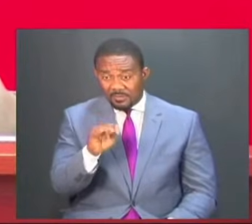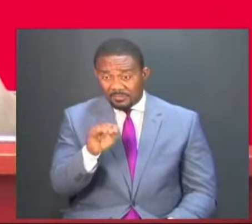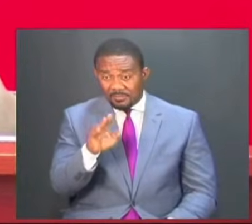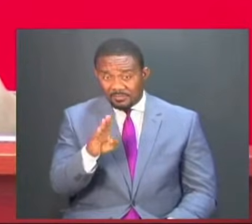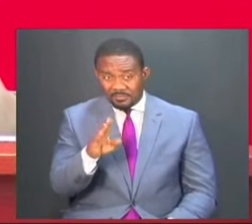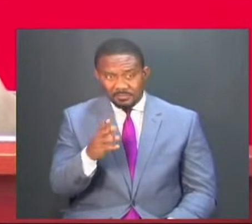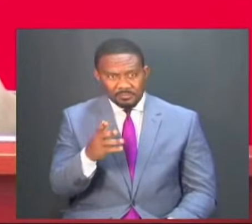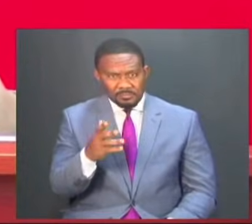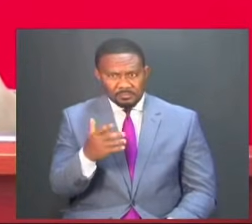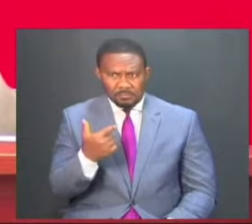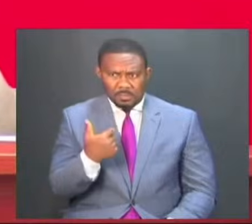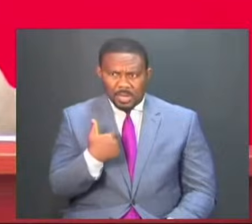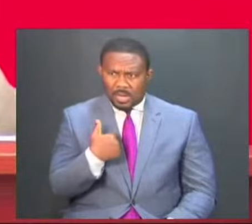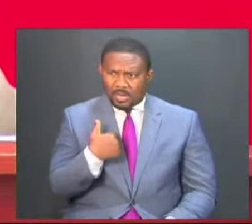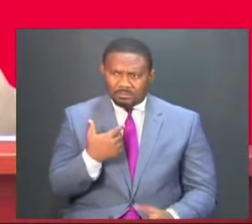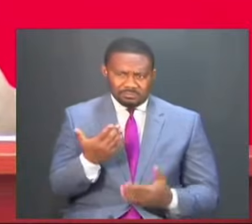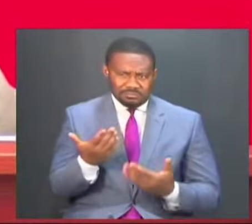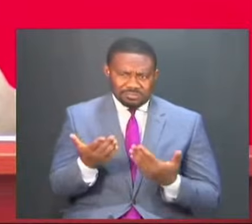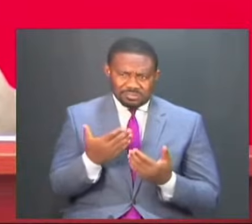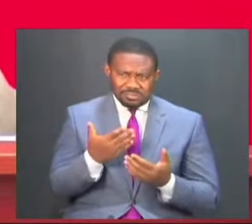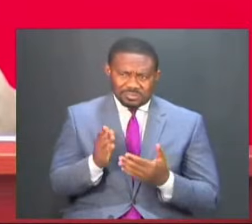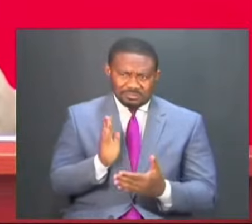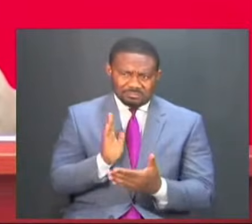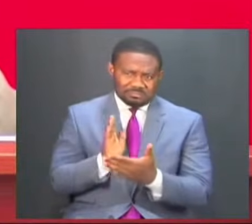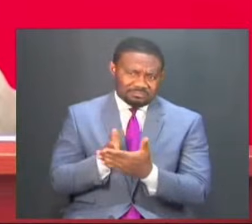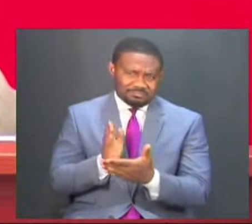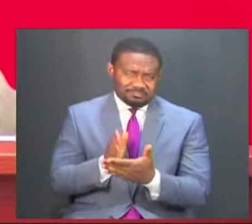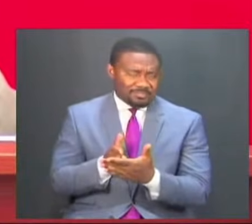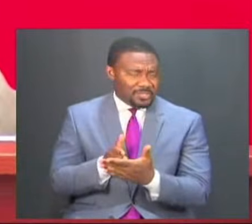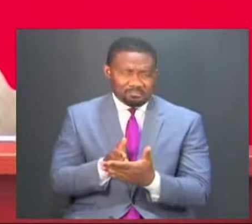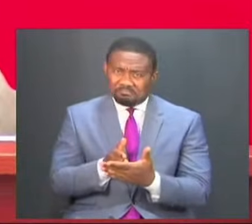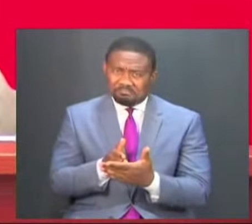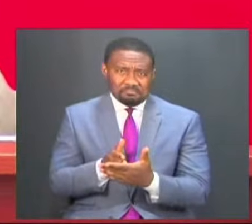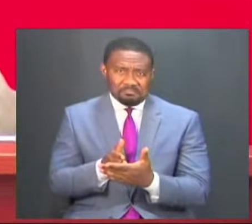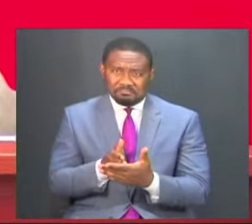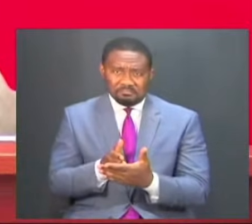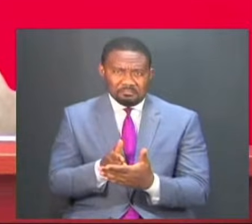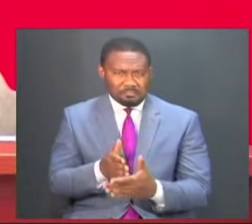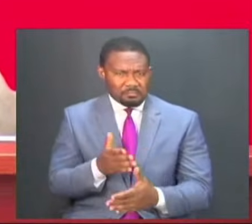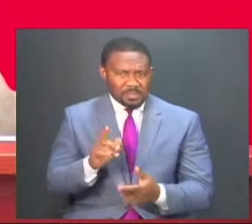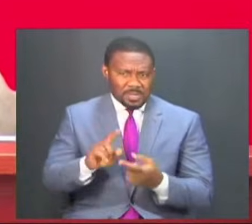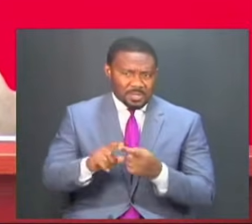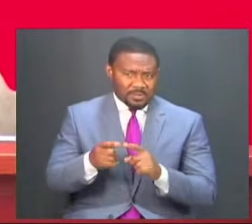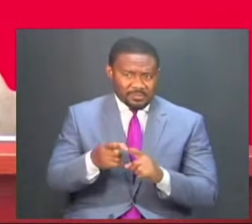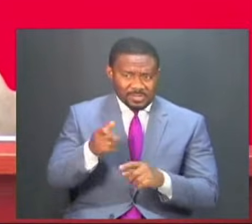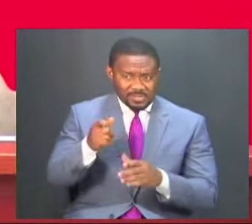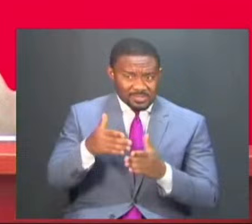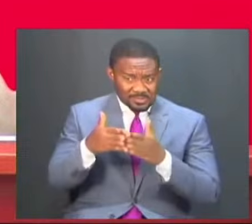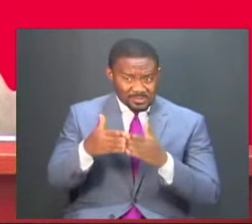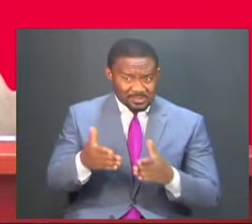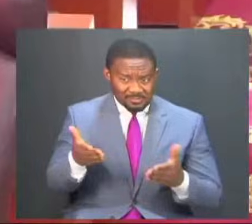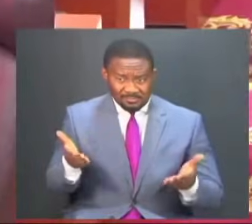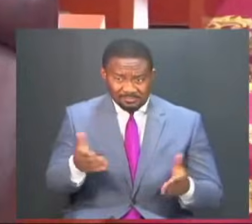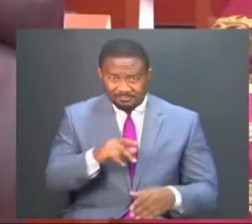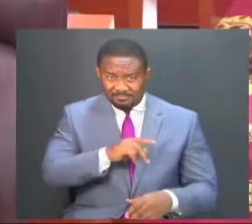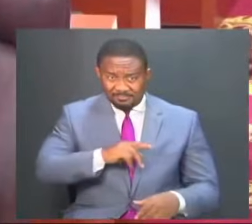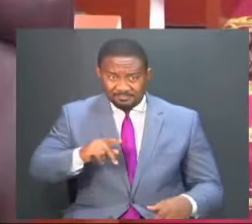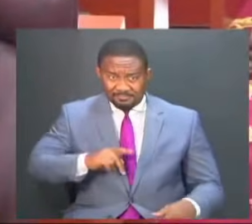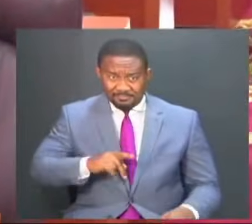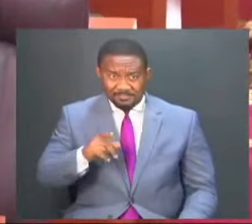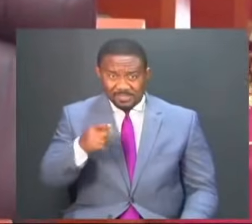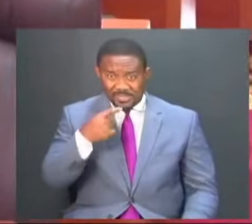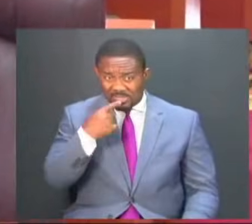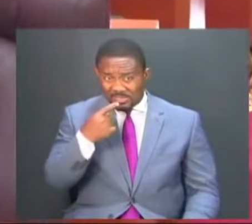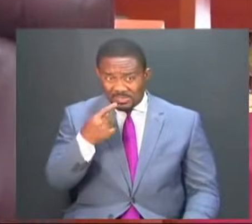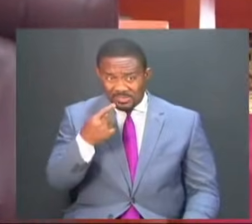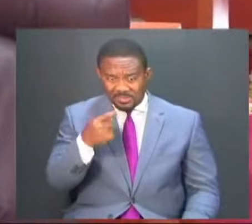ordinarily I won't do this. My colleague is a leader of this house. Mr. Speaker, you said chairman